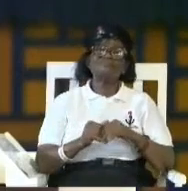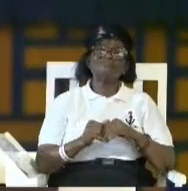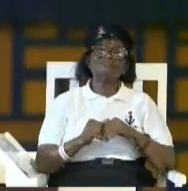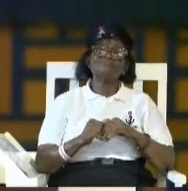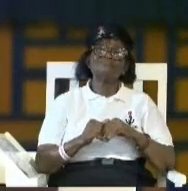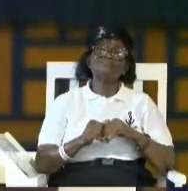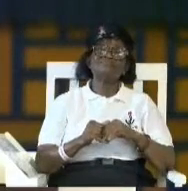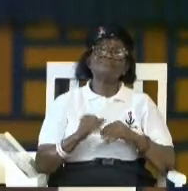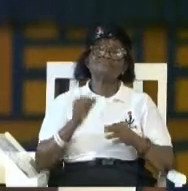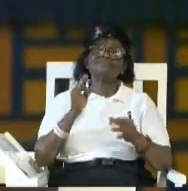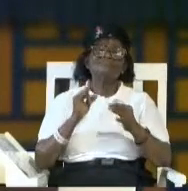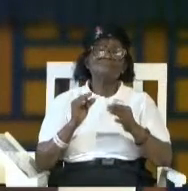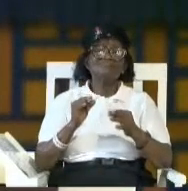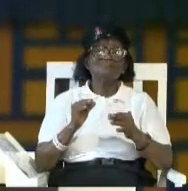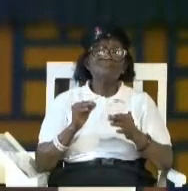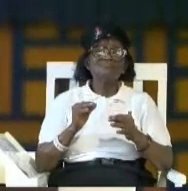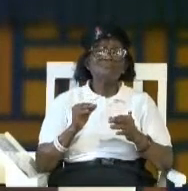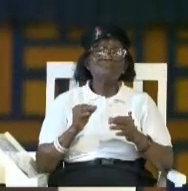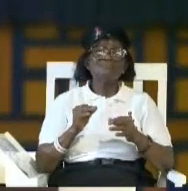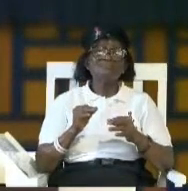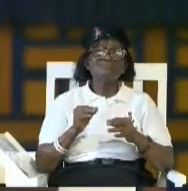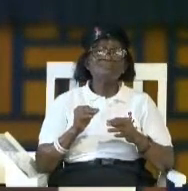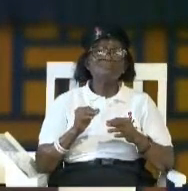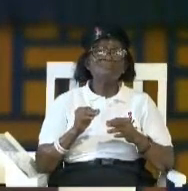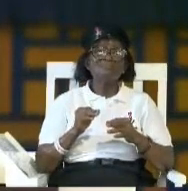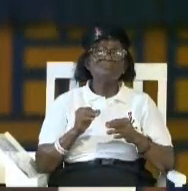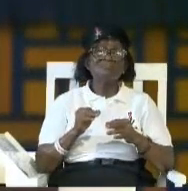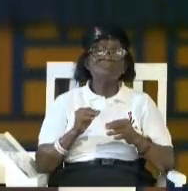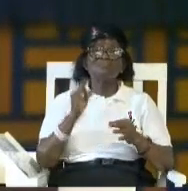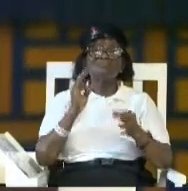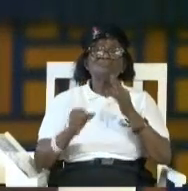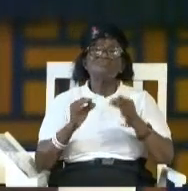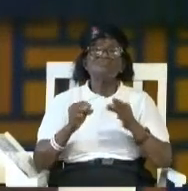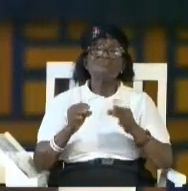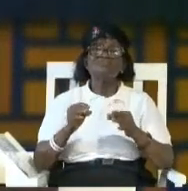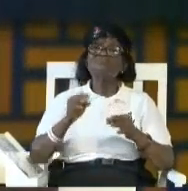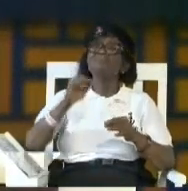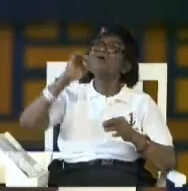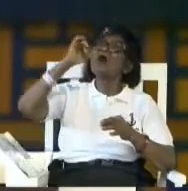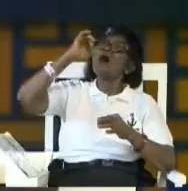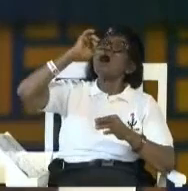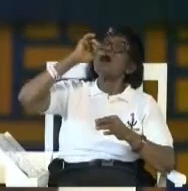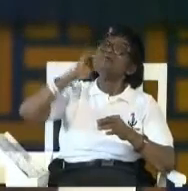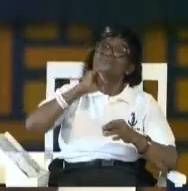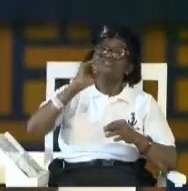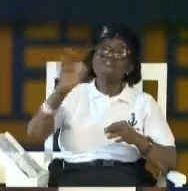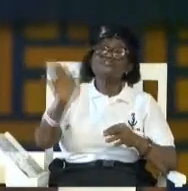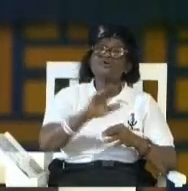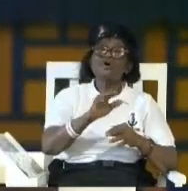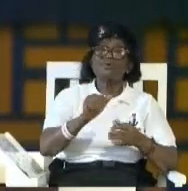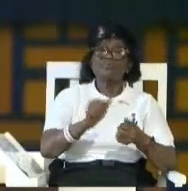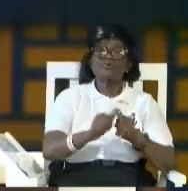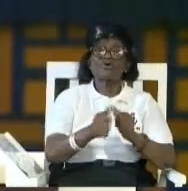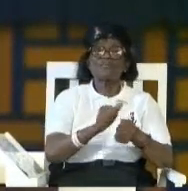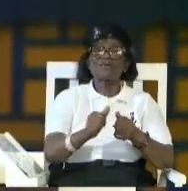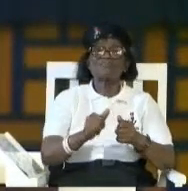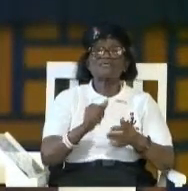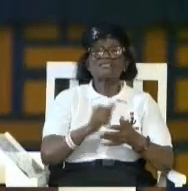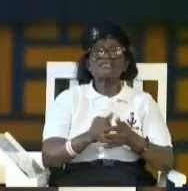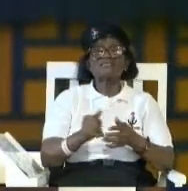If lying is your problem, it dies